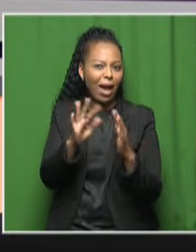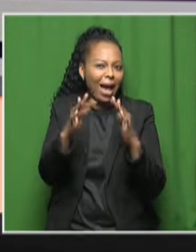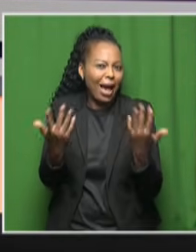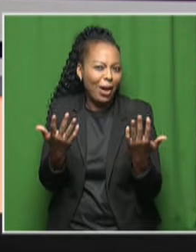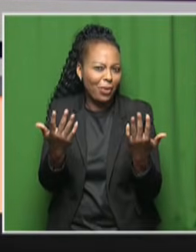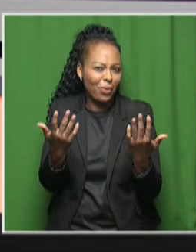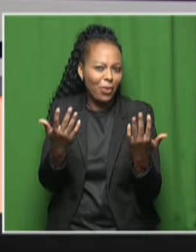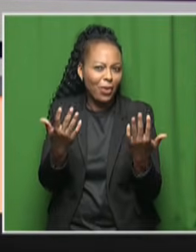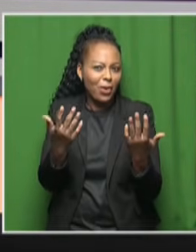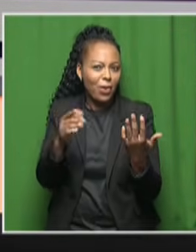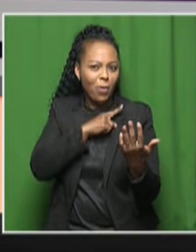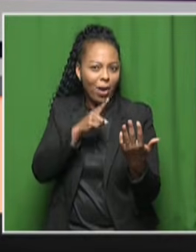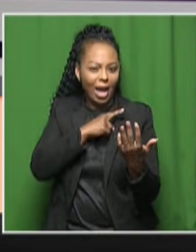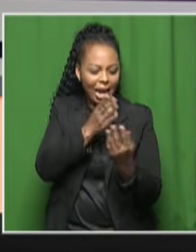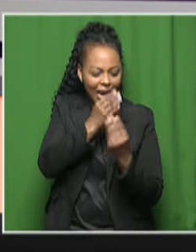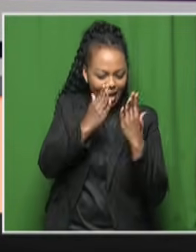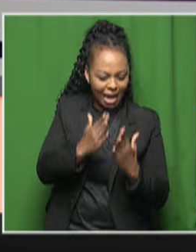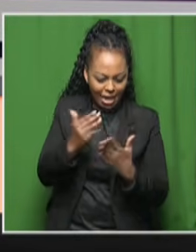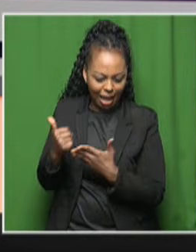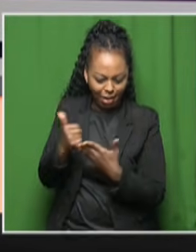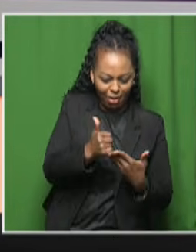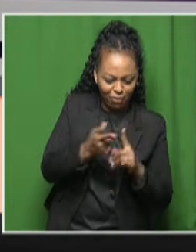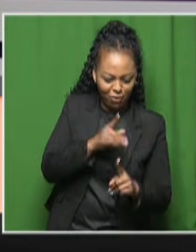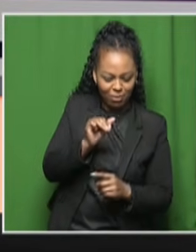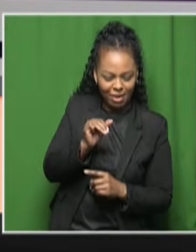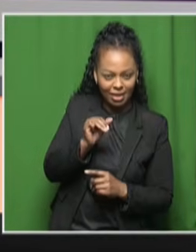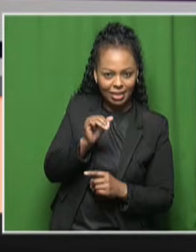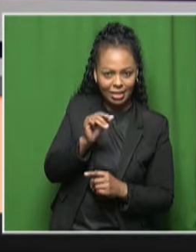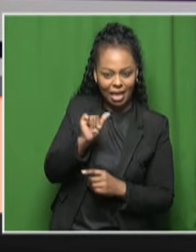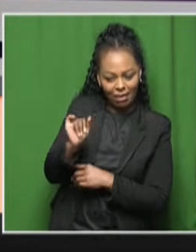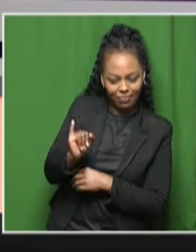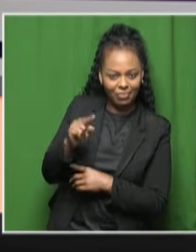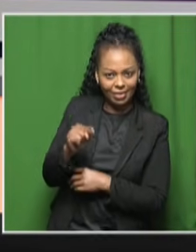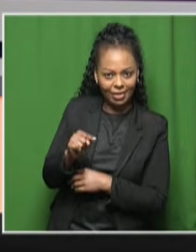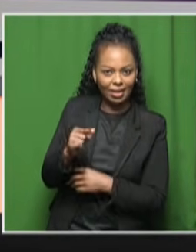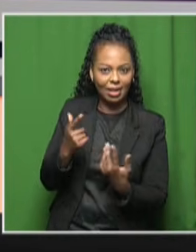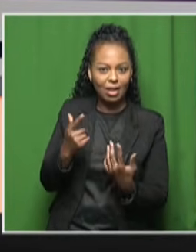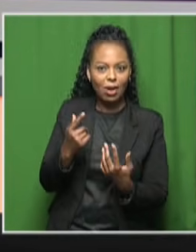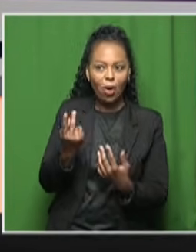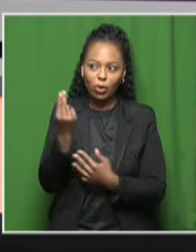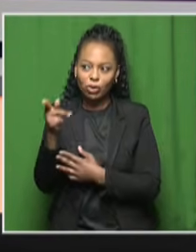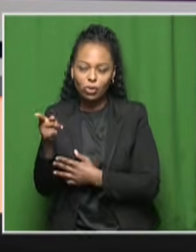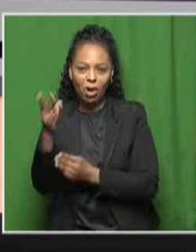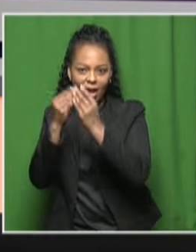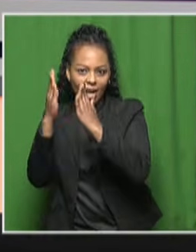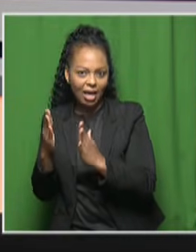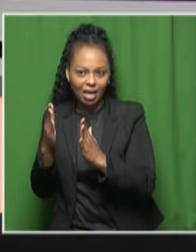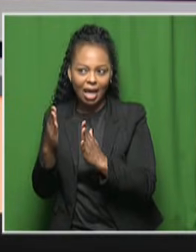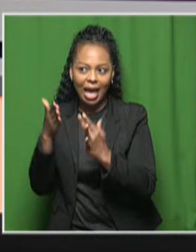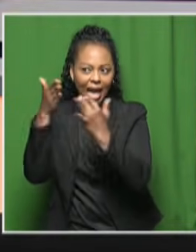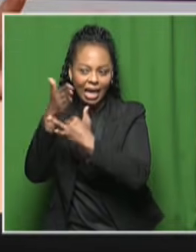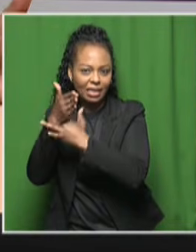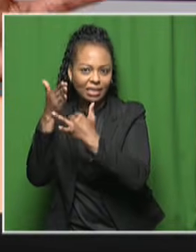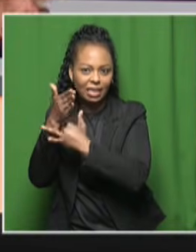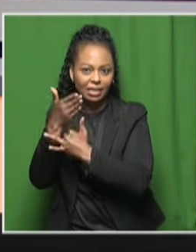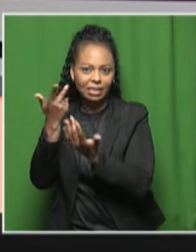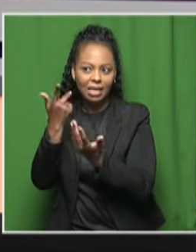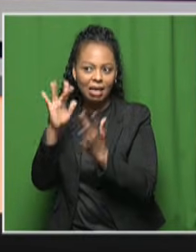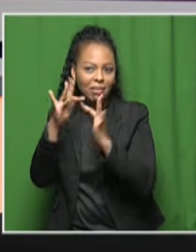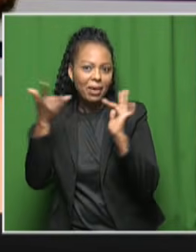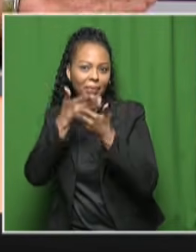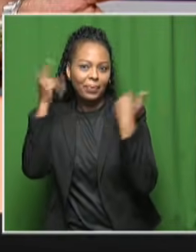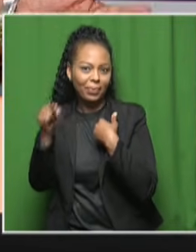that has been assisted, because they can be vis-a-vis a learner in the same class who may not have access because